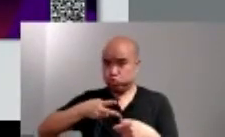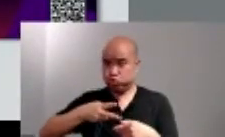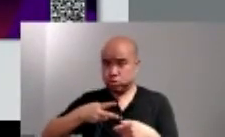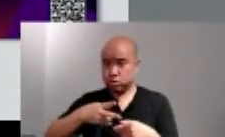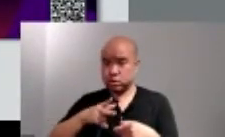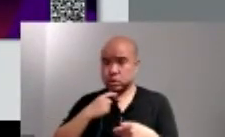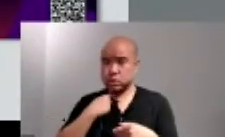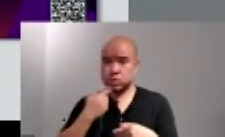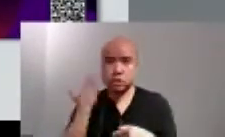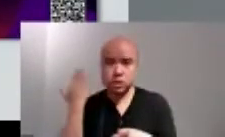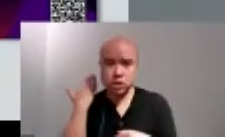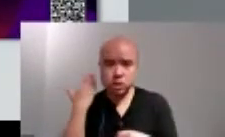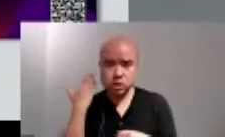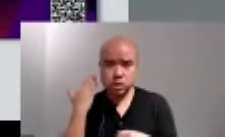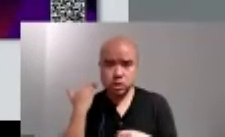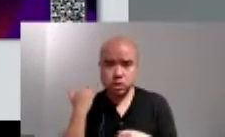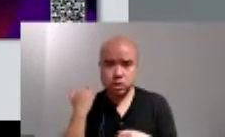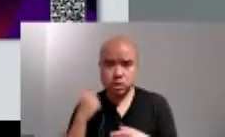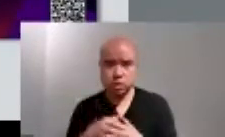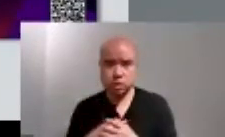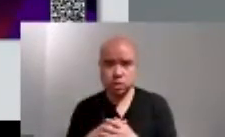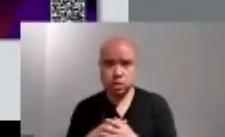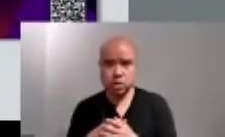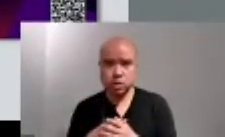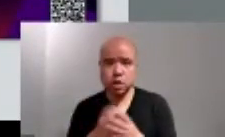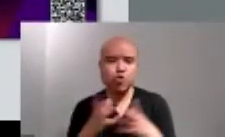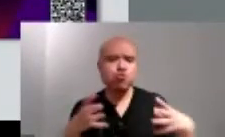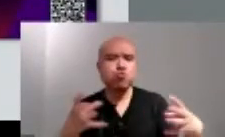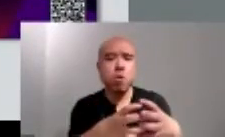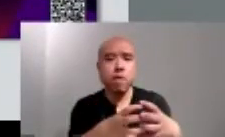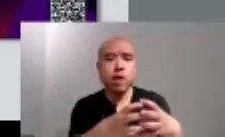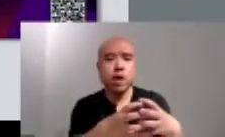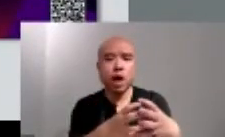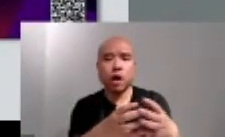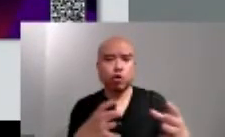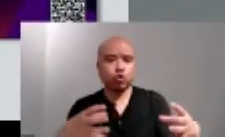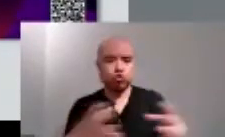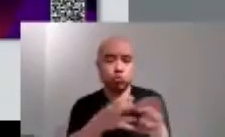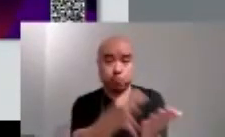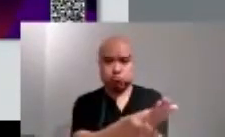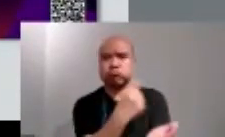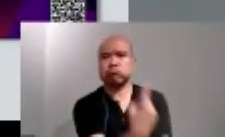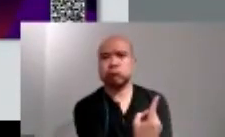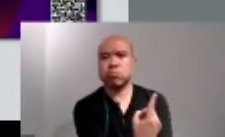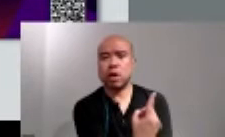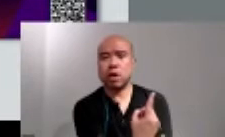we usually gathered entrepreneurs in one place, the offline, at the same time,